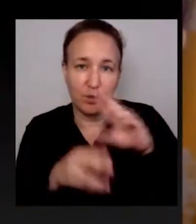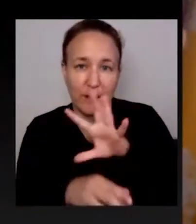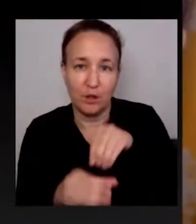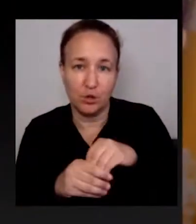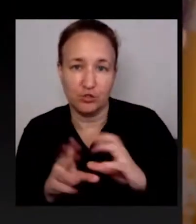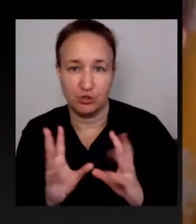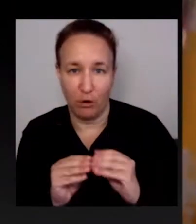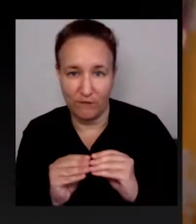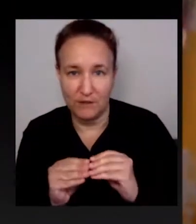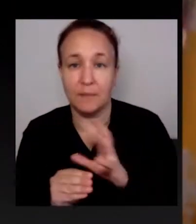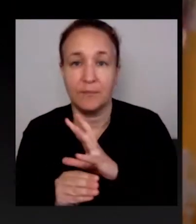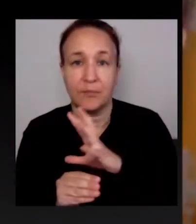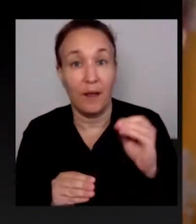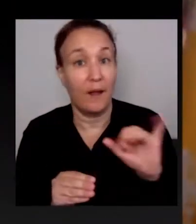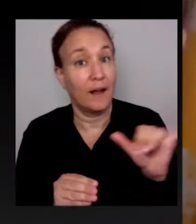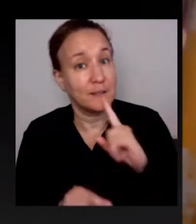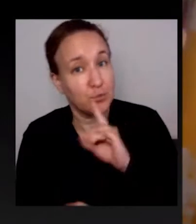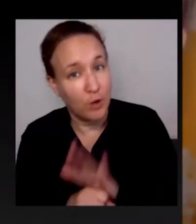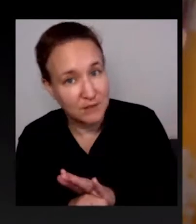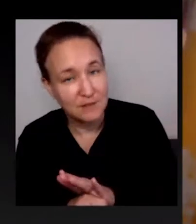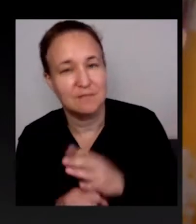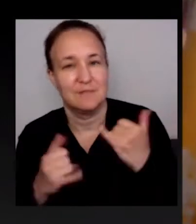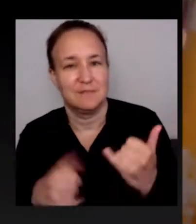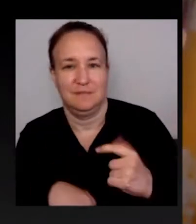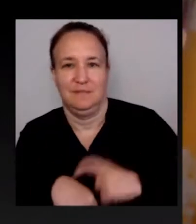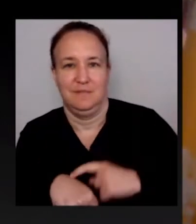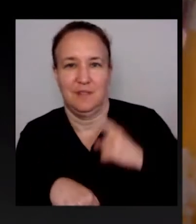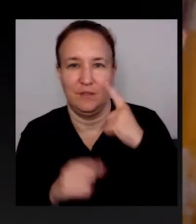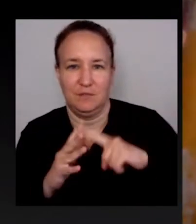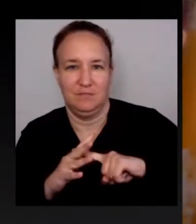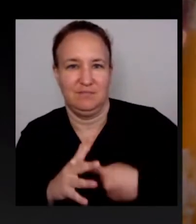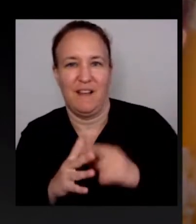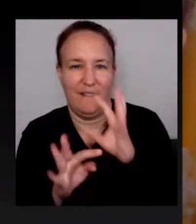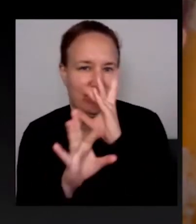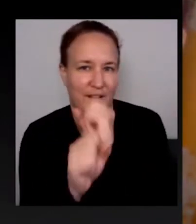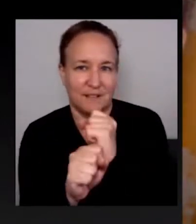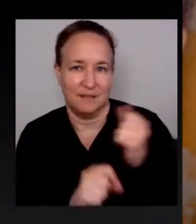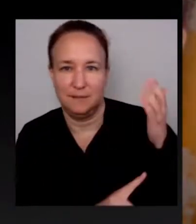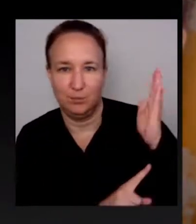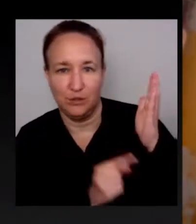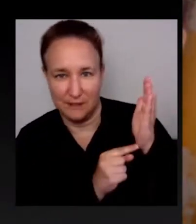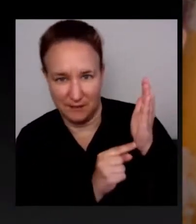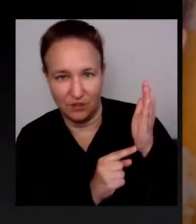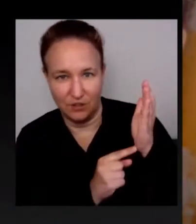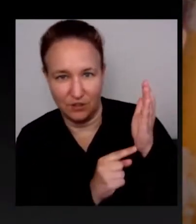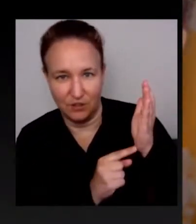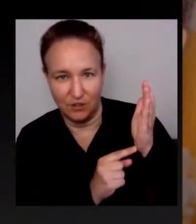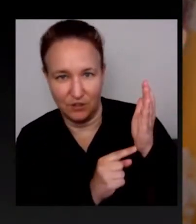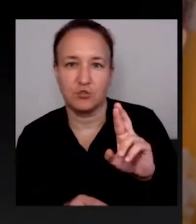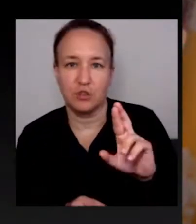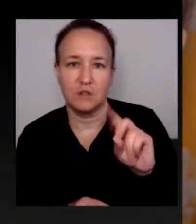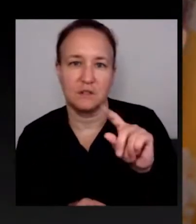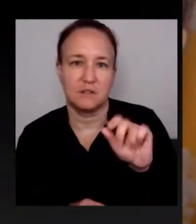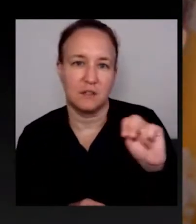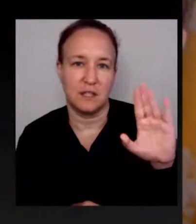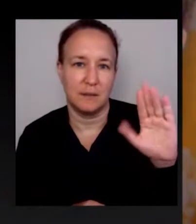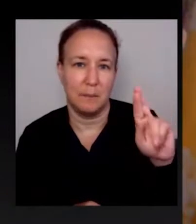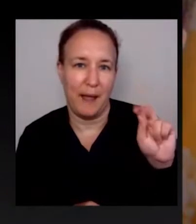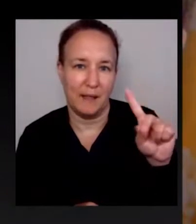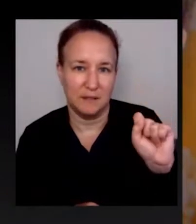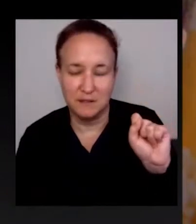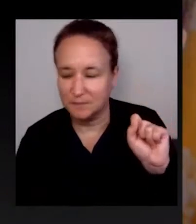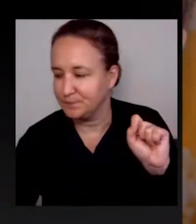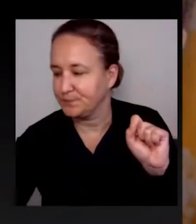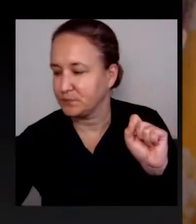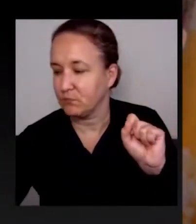conference. And as promised, we are about to embark on a fascinating presentation from Mr. Dalton Banks. So